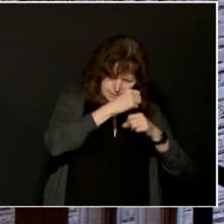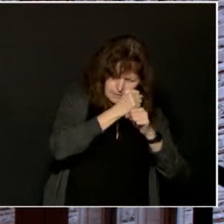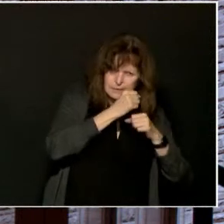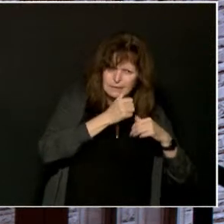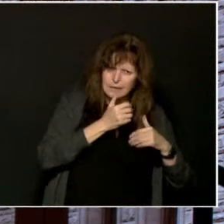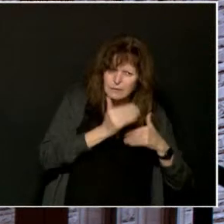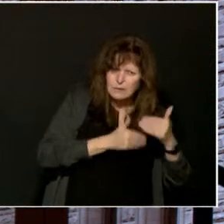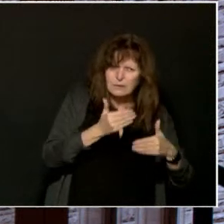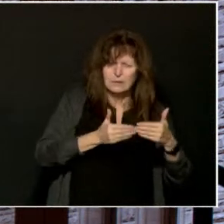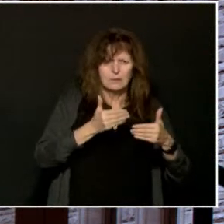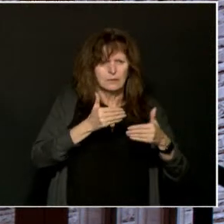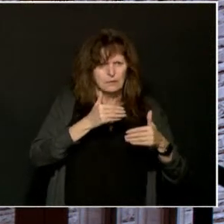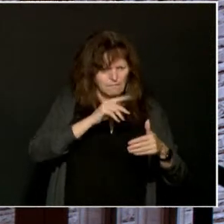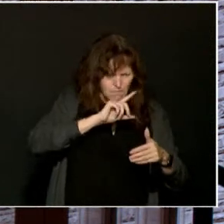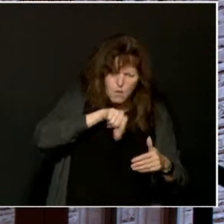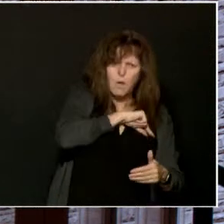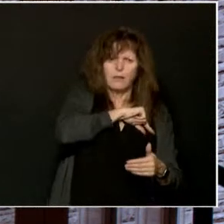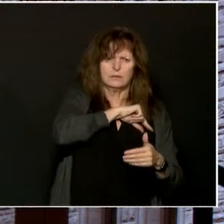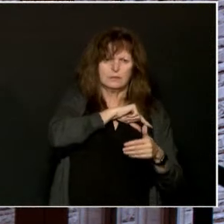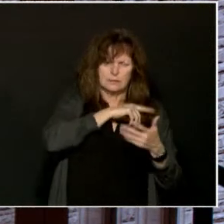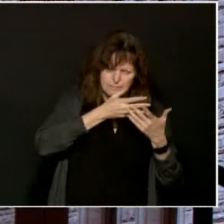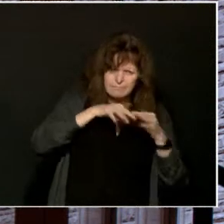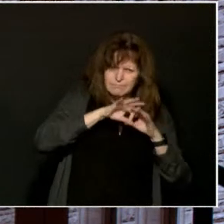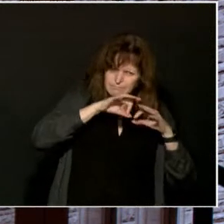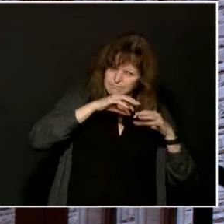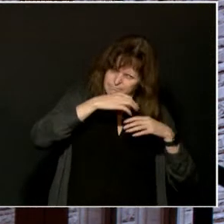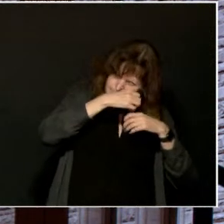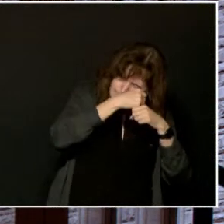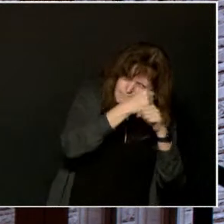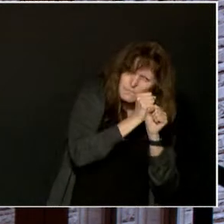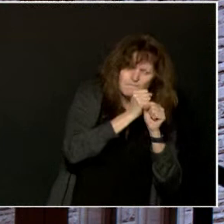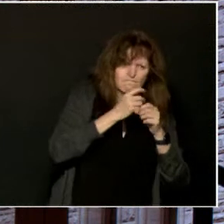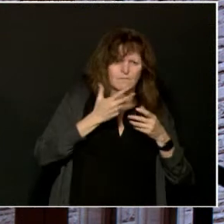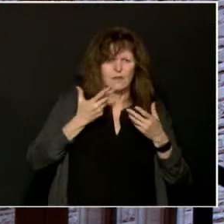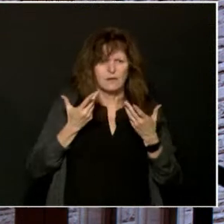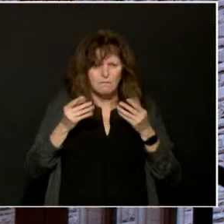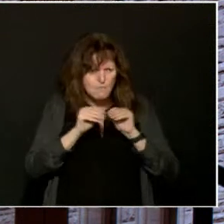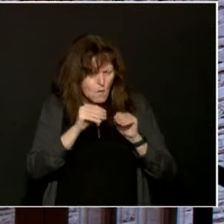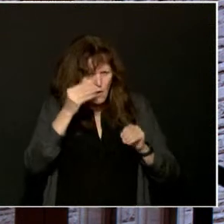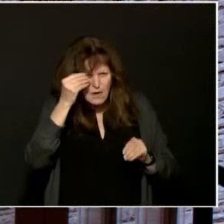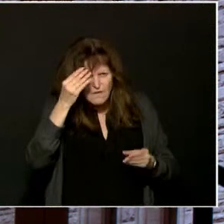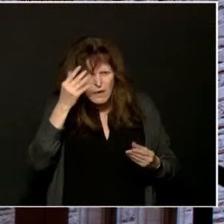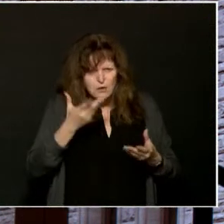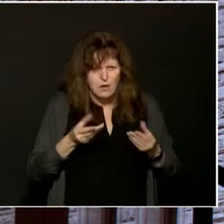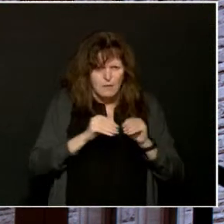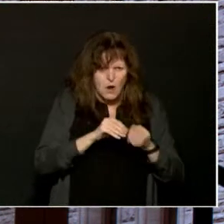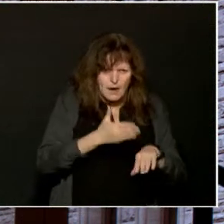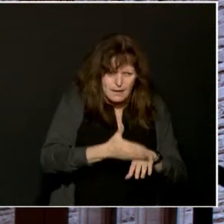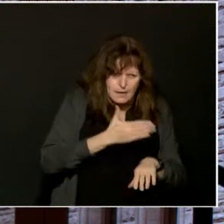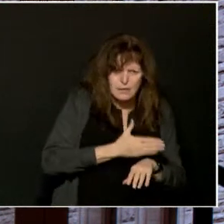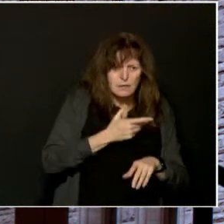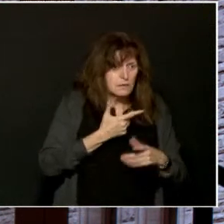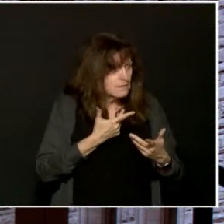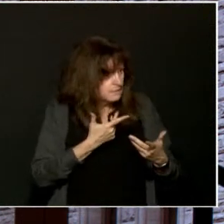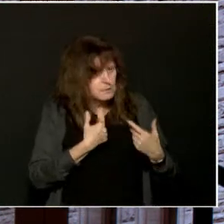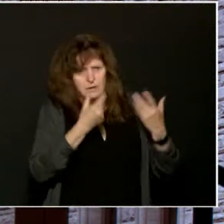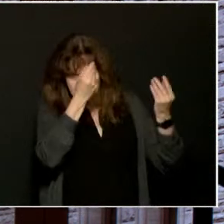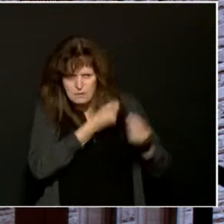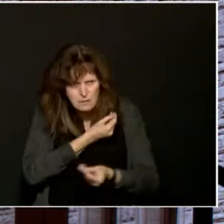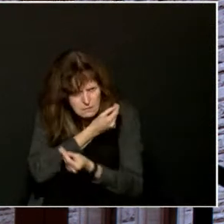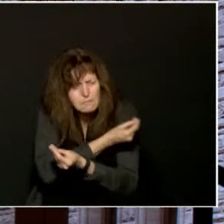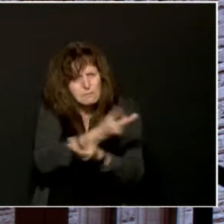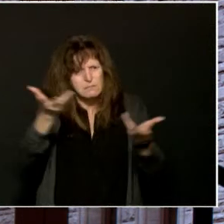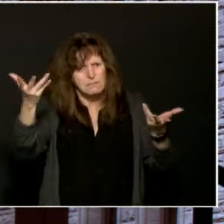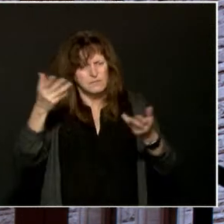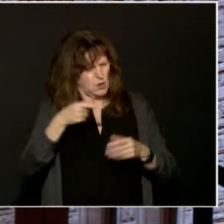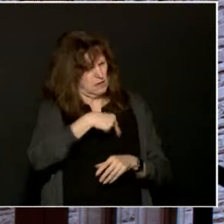So we'll be updating you as soon as we can with more and more detail, but it certainly has been helpful to get their further analysis on it that gives an